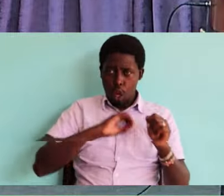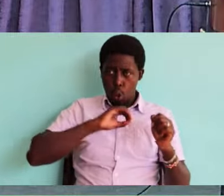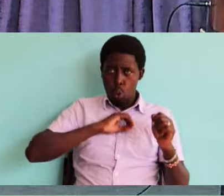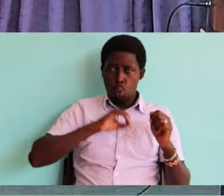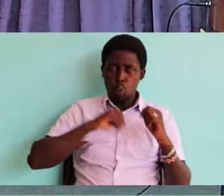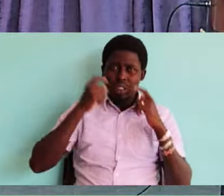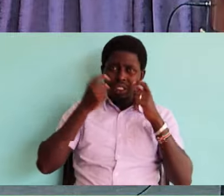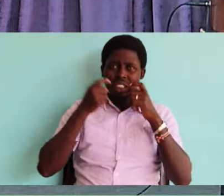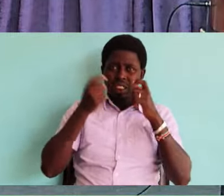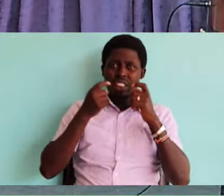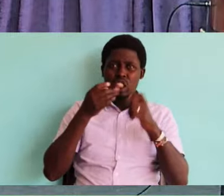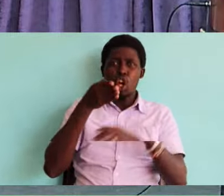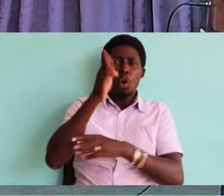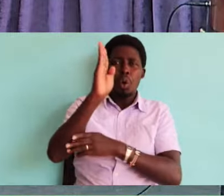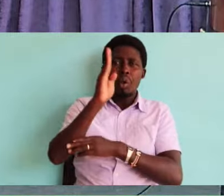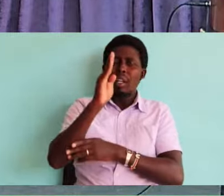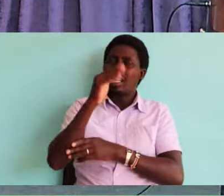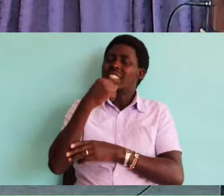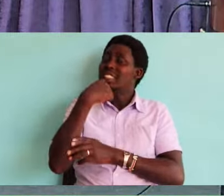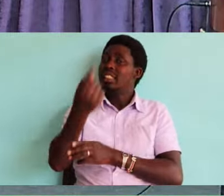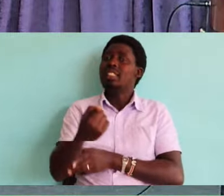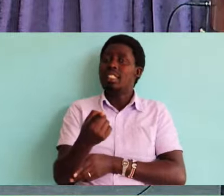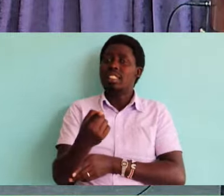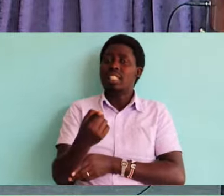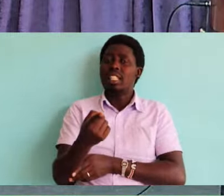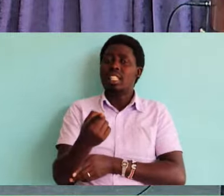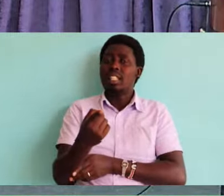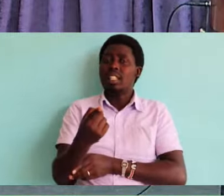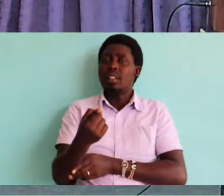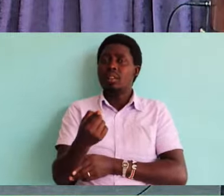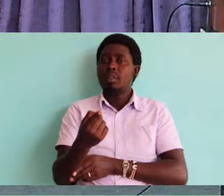God had just pronounced to them